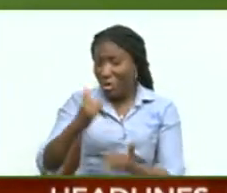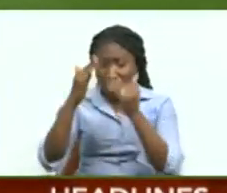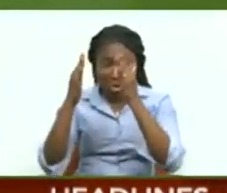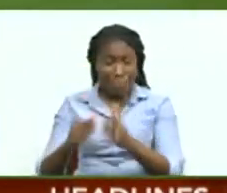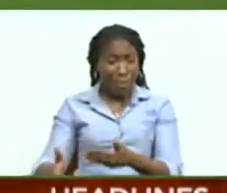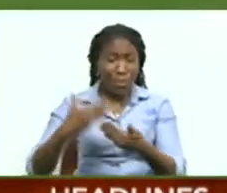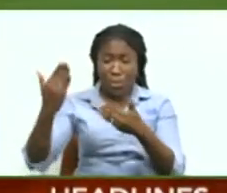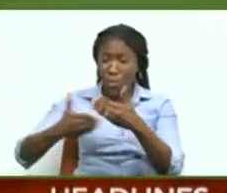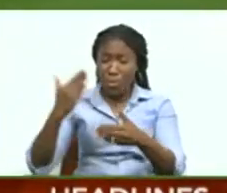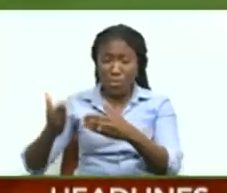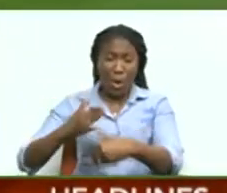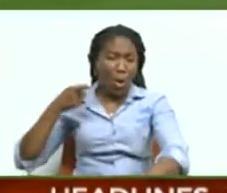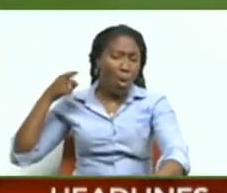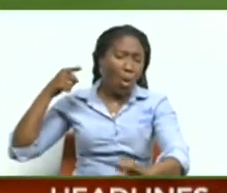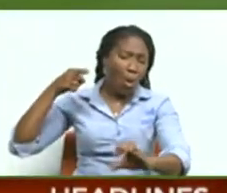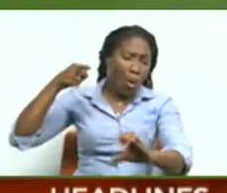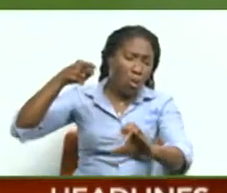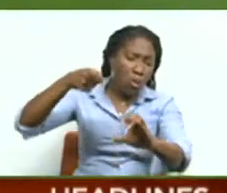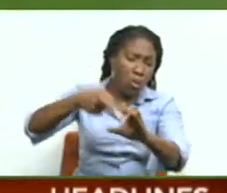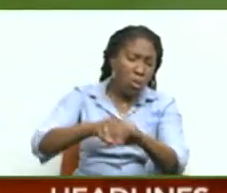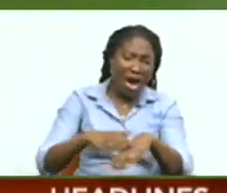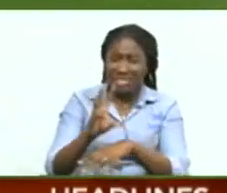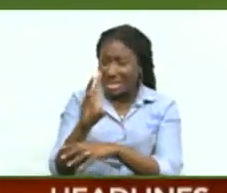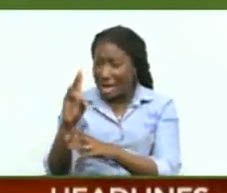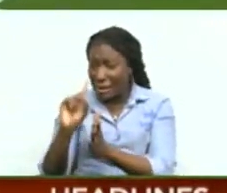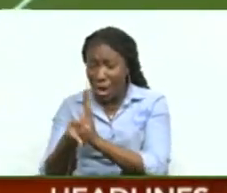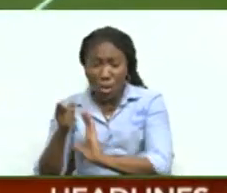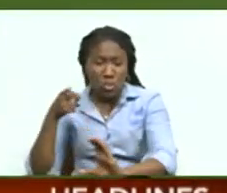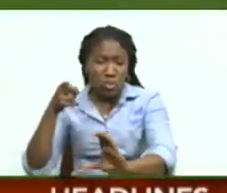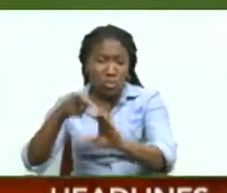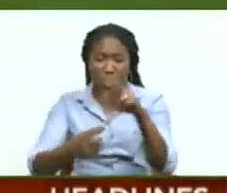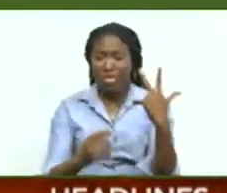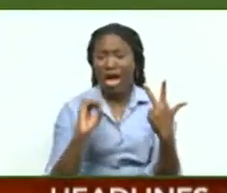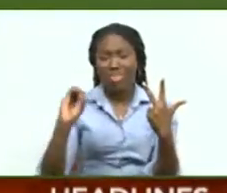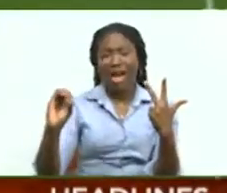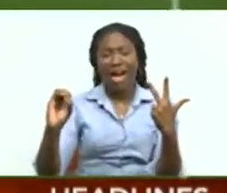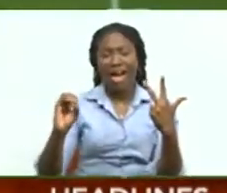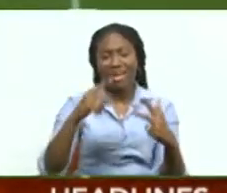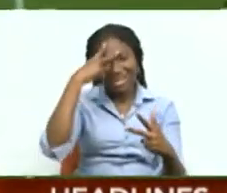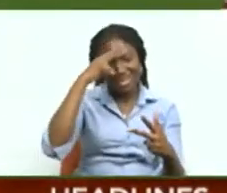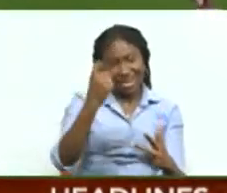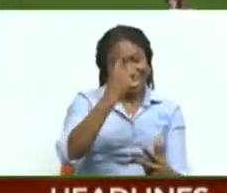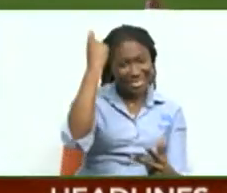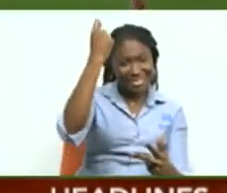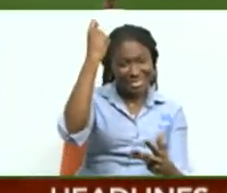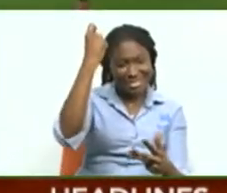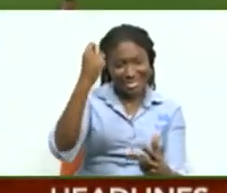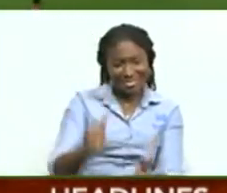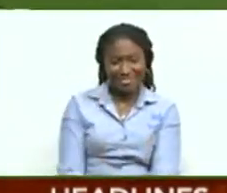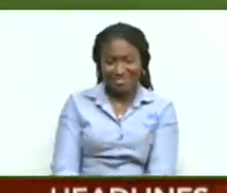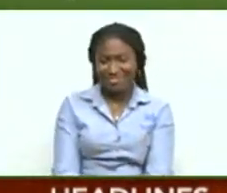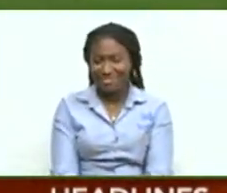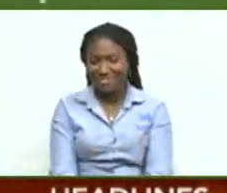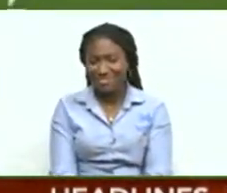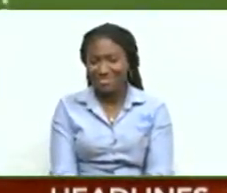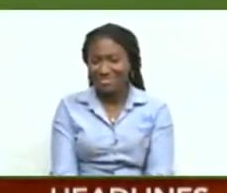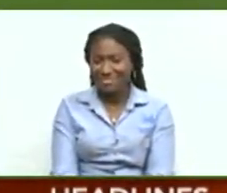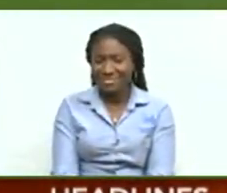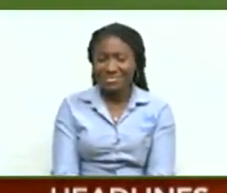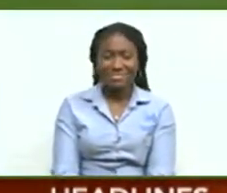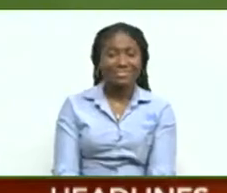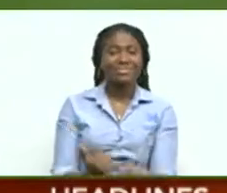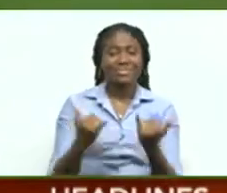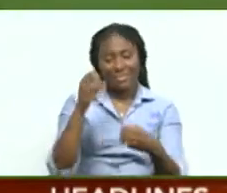Quintores, along with Orbelin Pineda in the 67th, sealed the 3-0 win, setting up a blockbuster final. Kasten